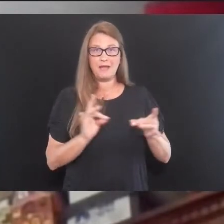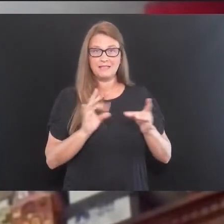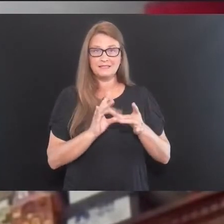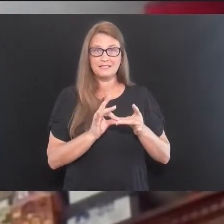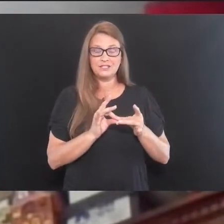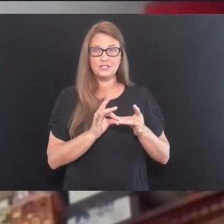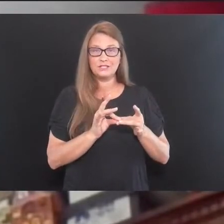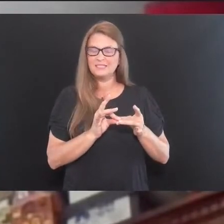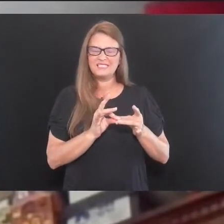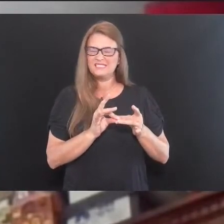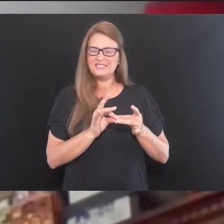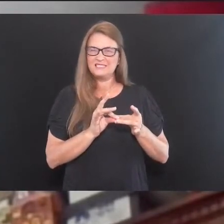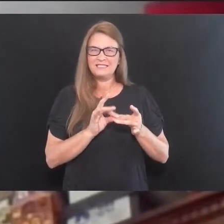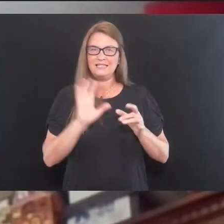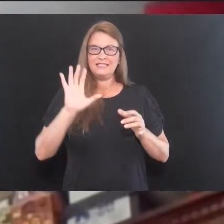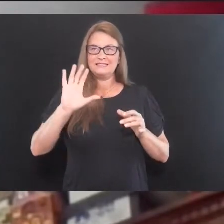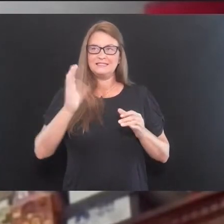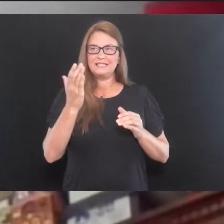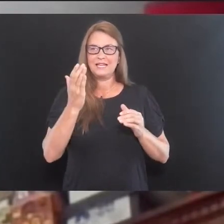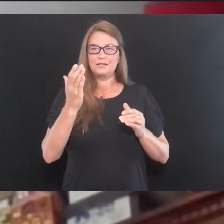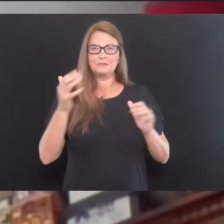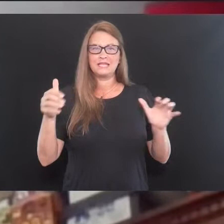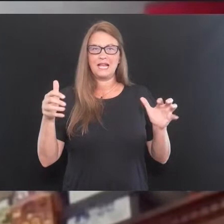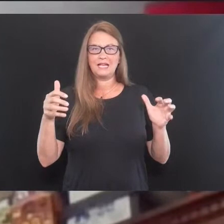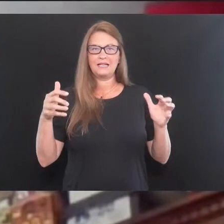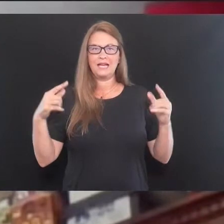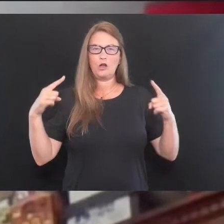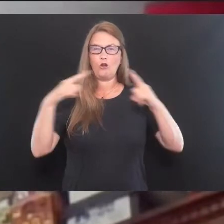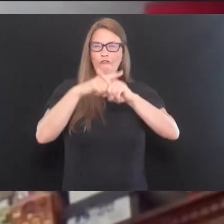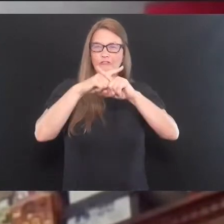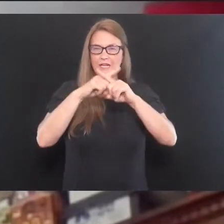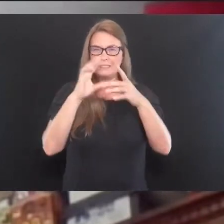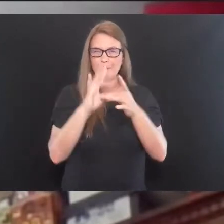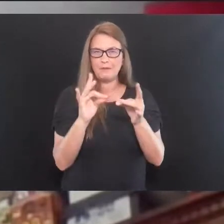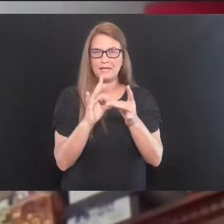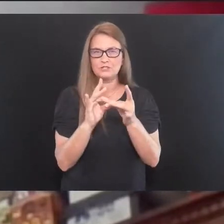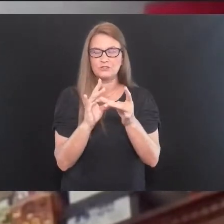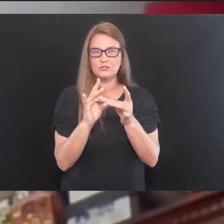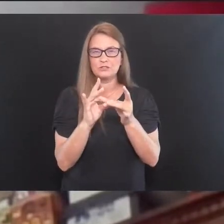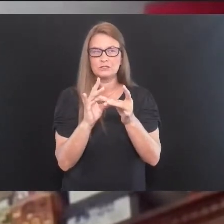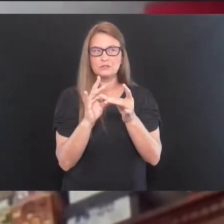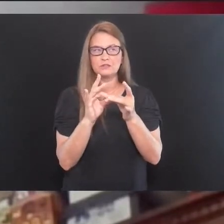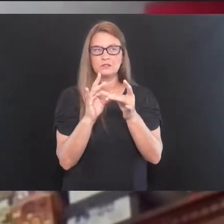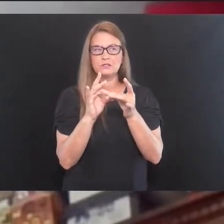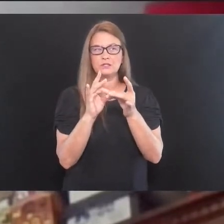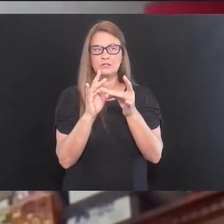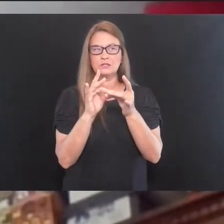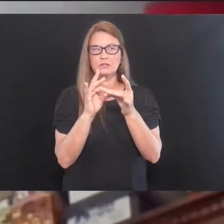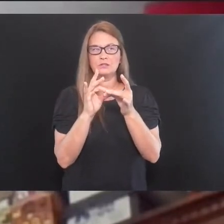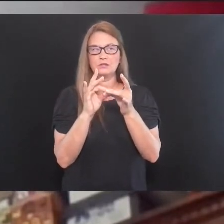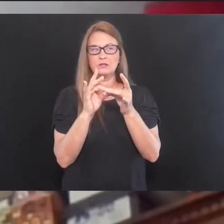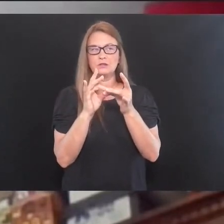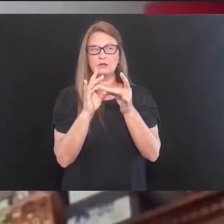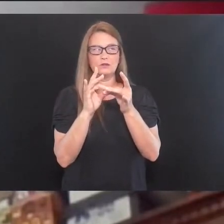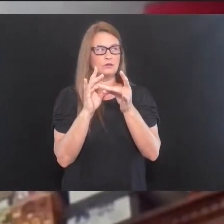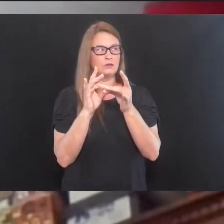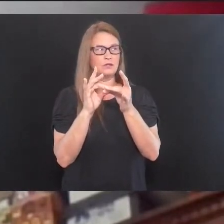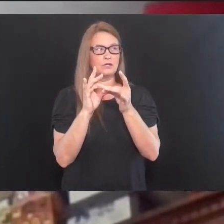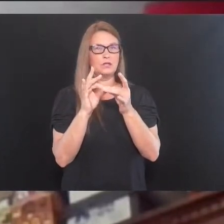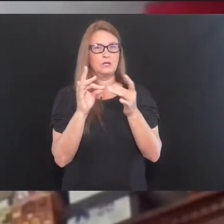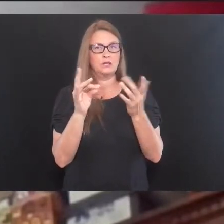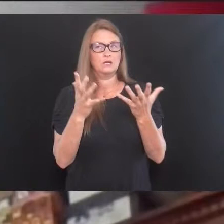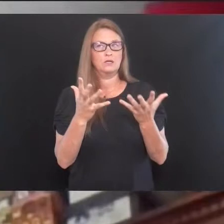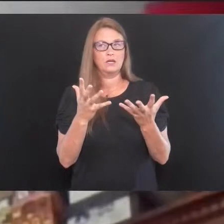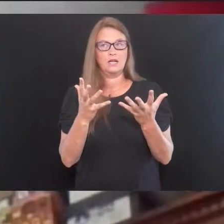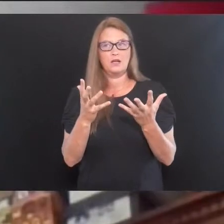battle. How do you? I guess the question is, how do you deal with that kind of uphill battle and get information out that you